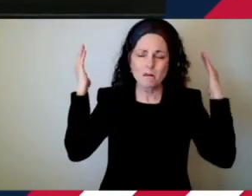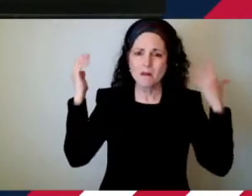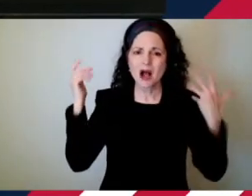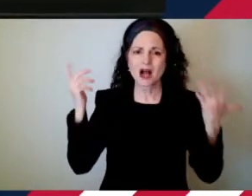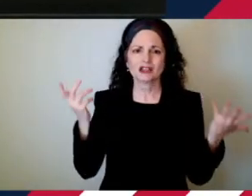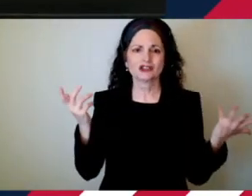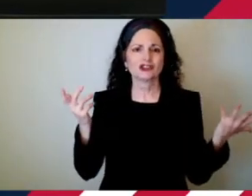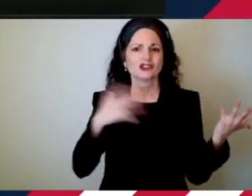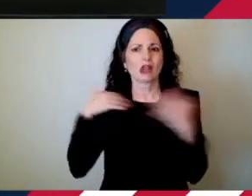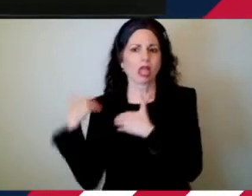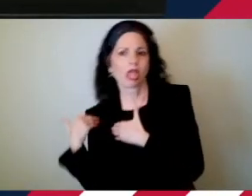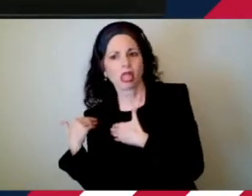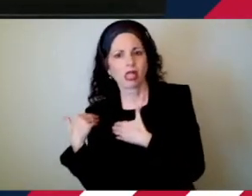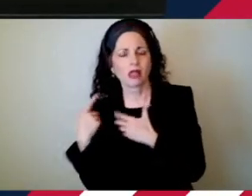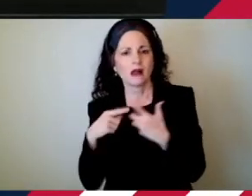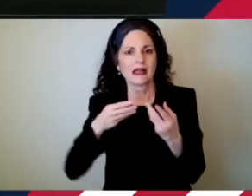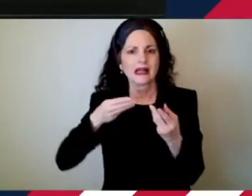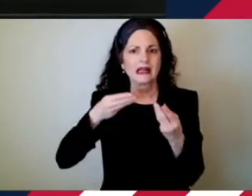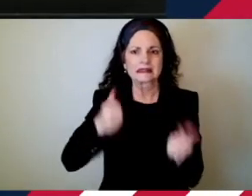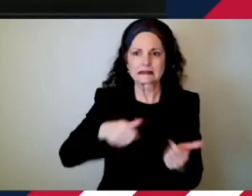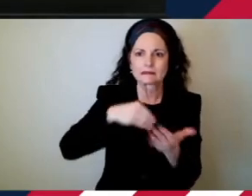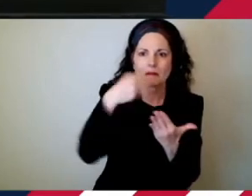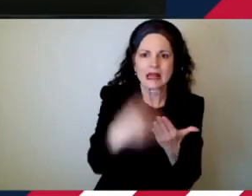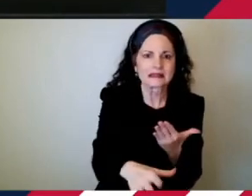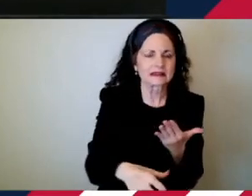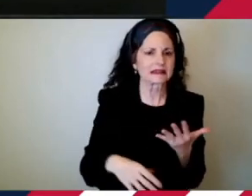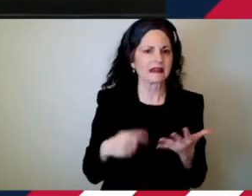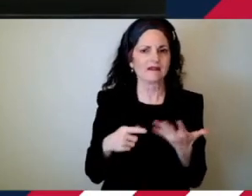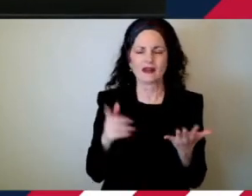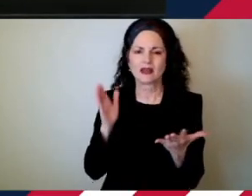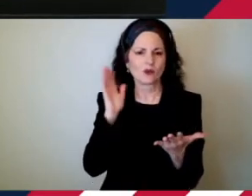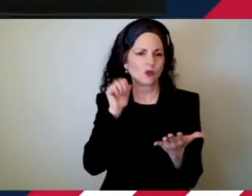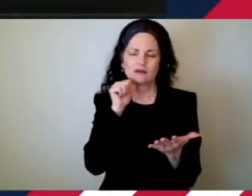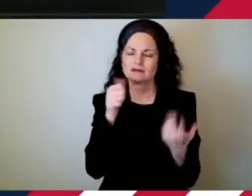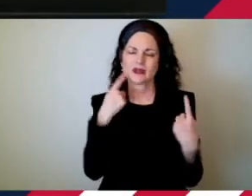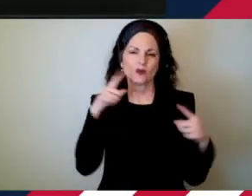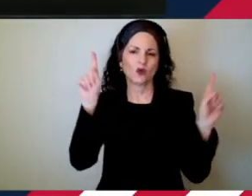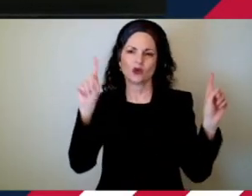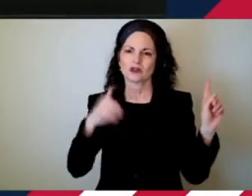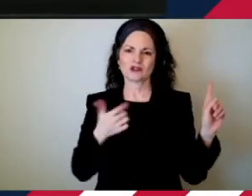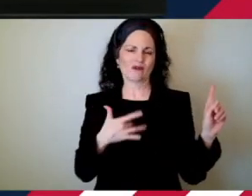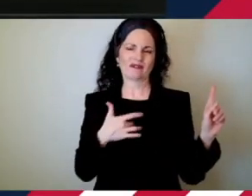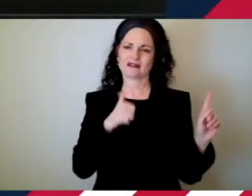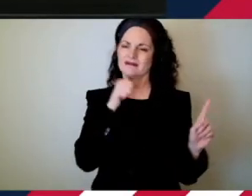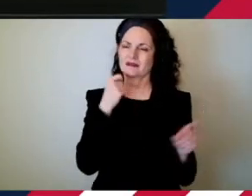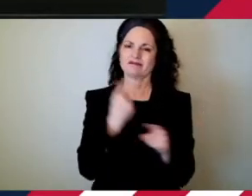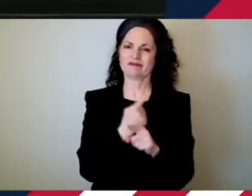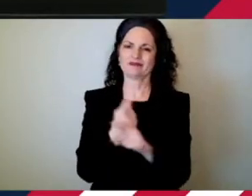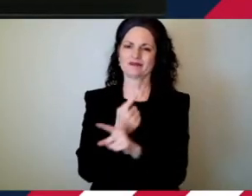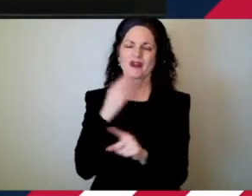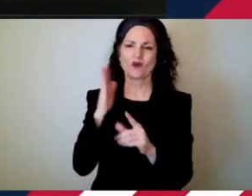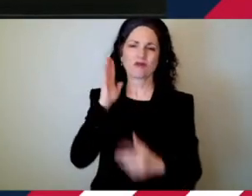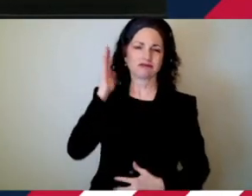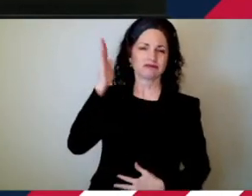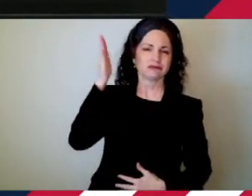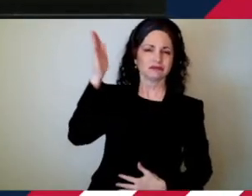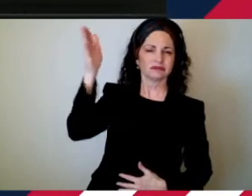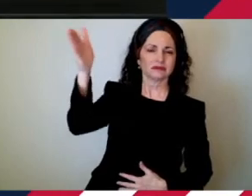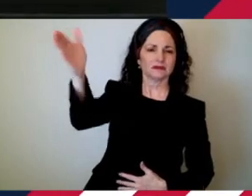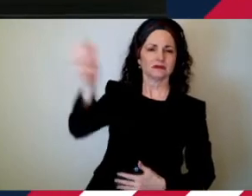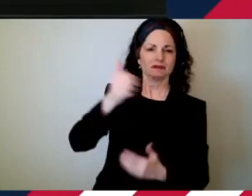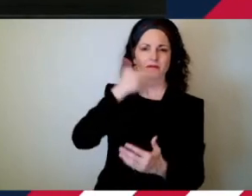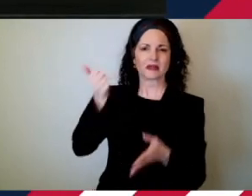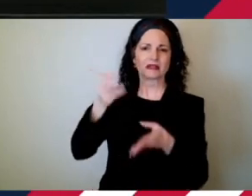benefit from government elections infrastructure, and they may not be consistent with longstanding and successful approaches of particular